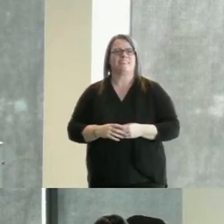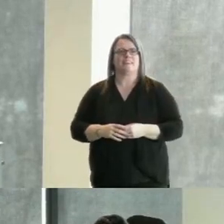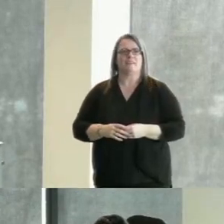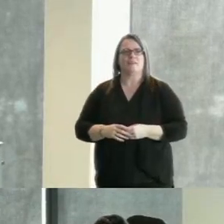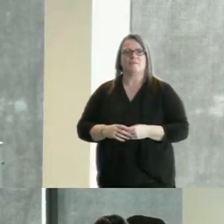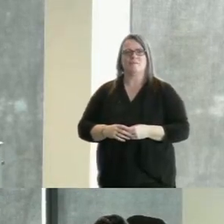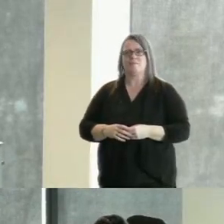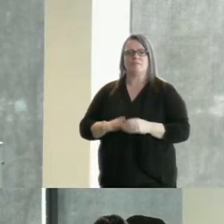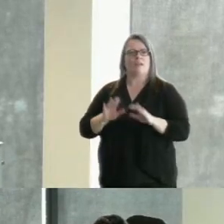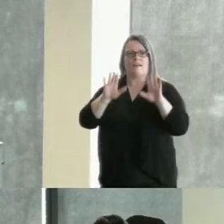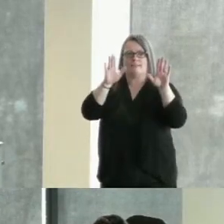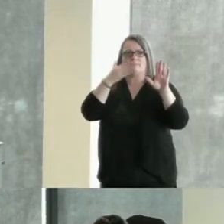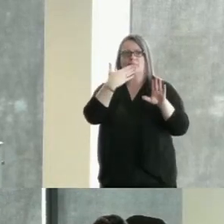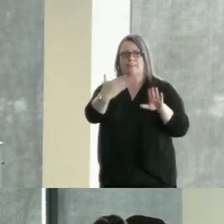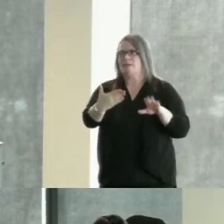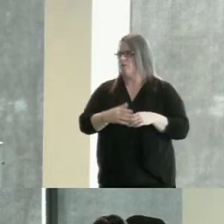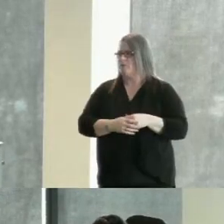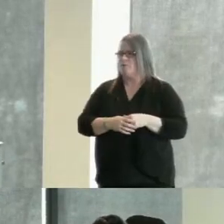That's great.